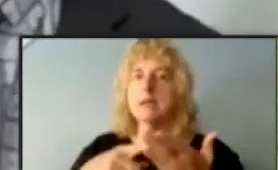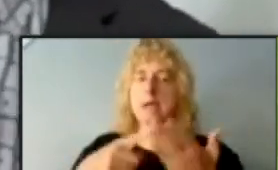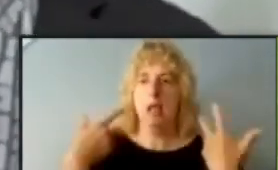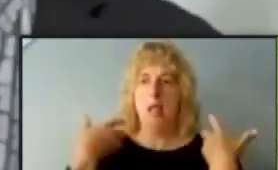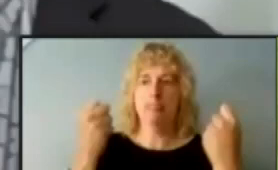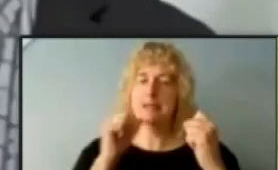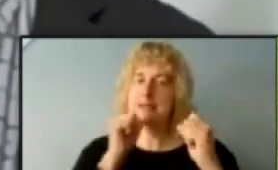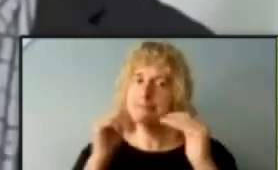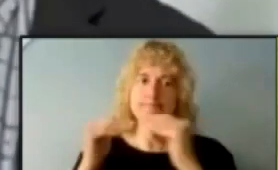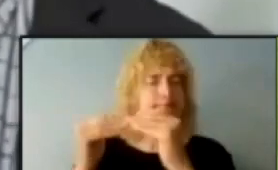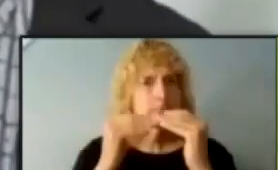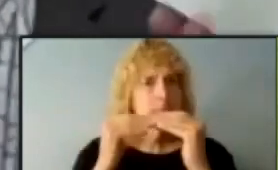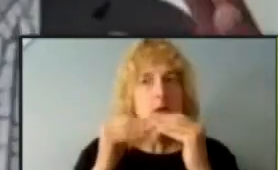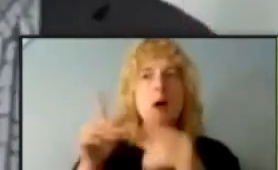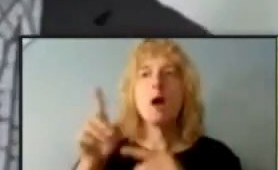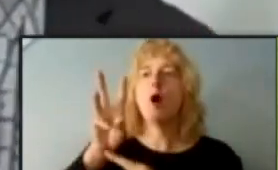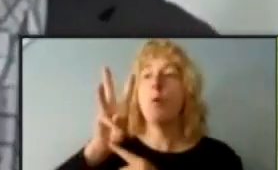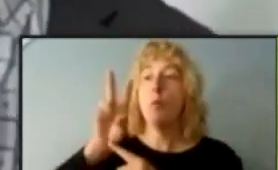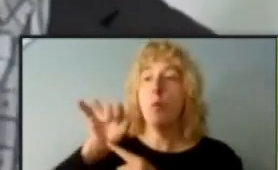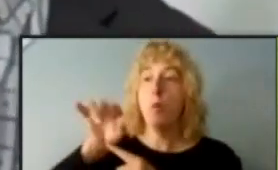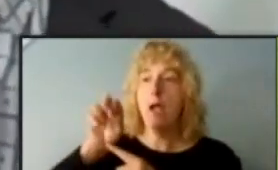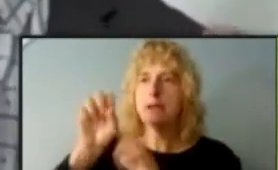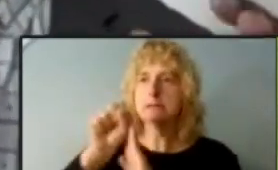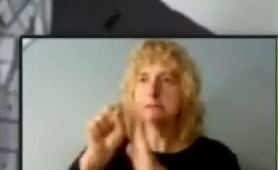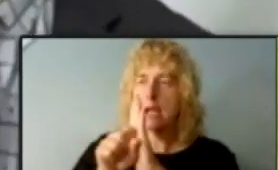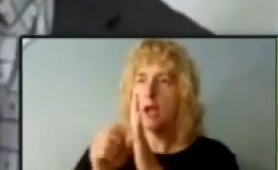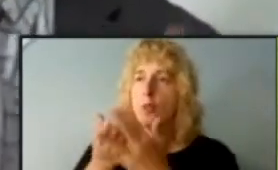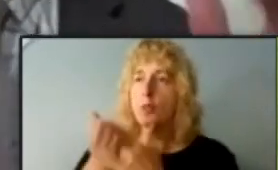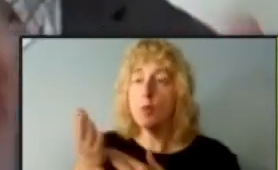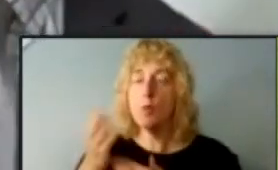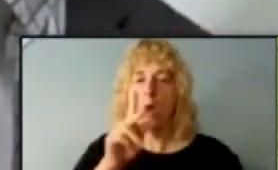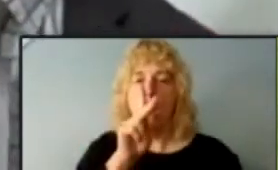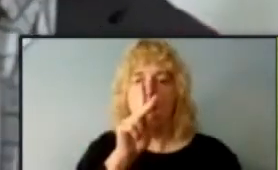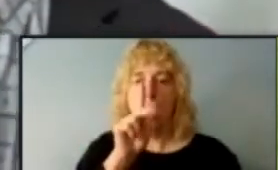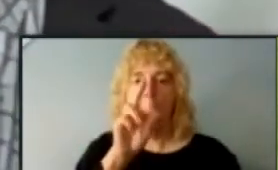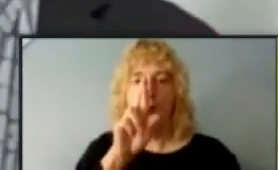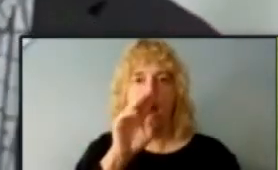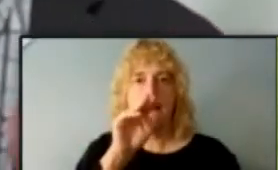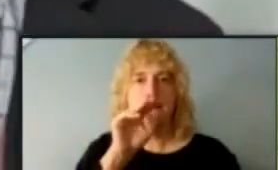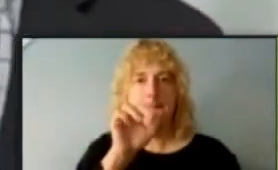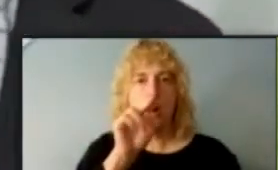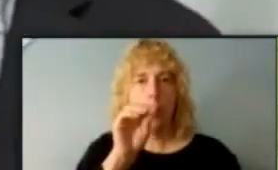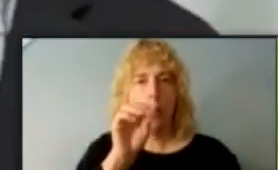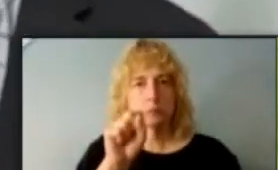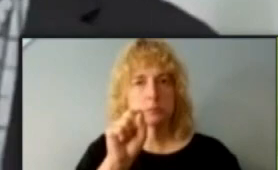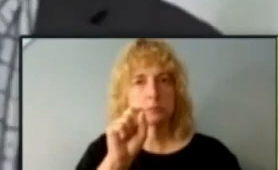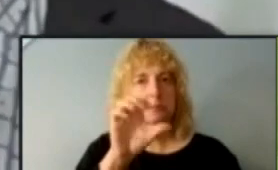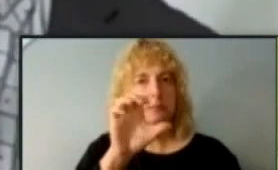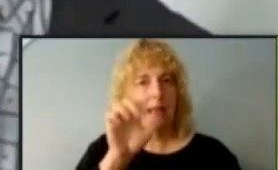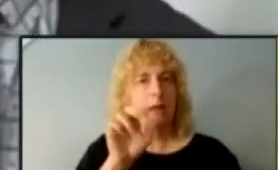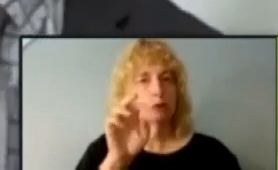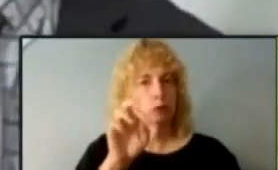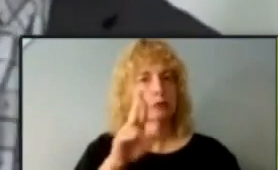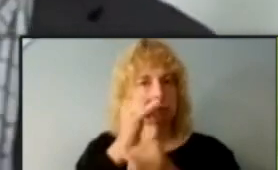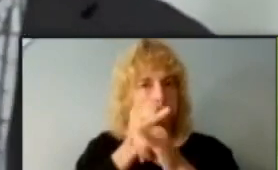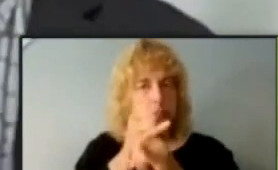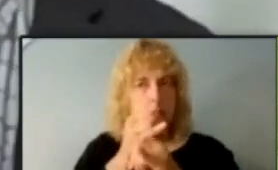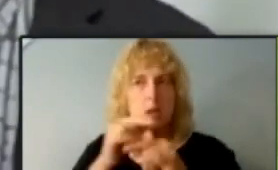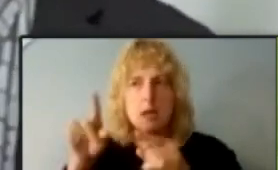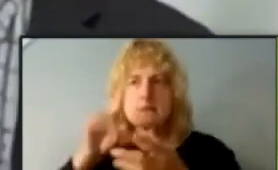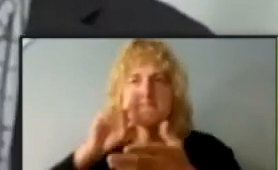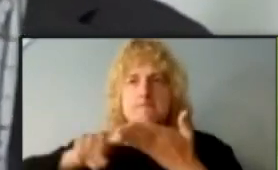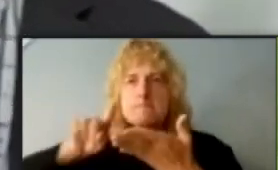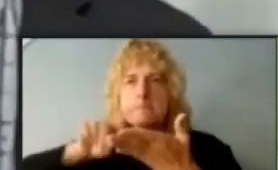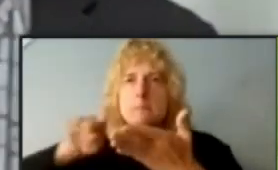through Karmanos was often examining health equity, or I should say health inequity. It became a natural